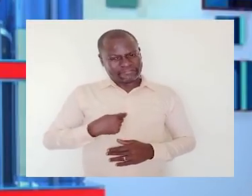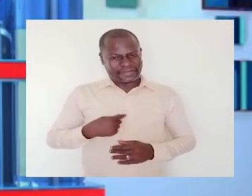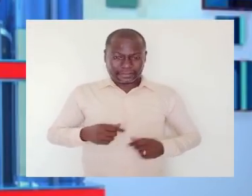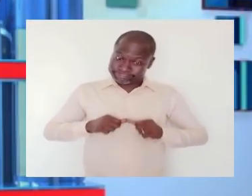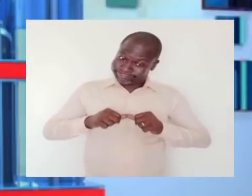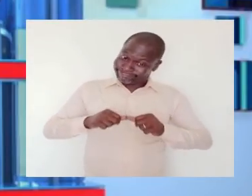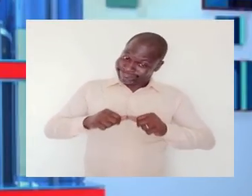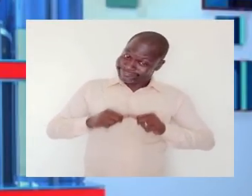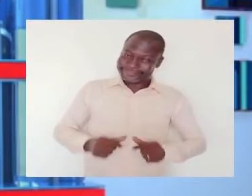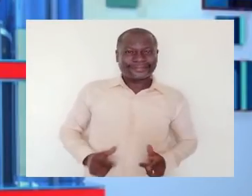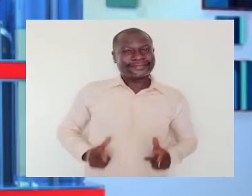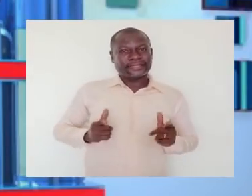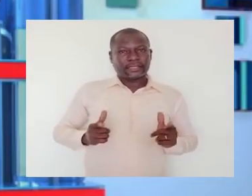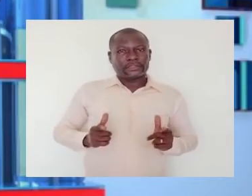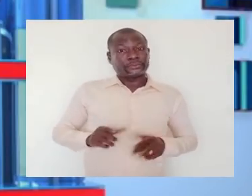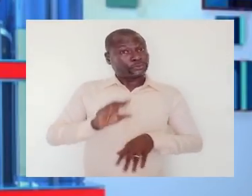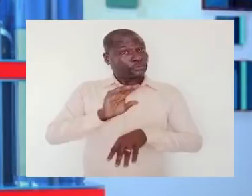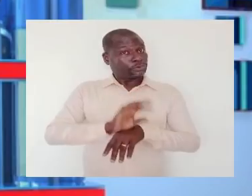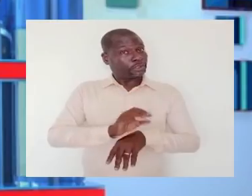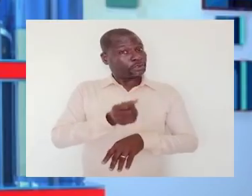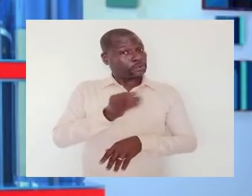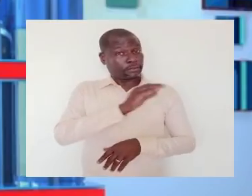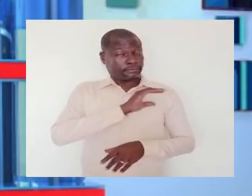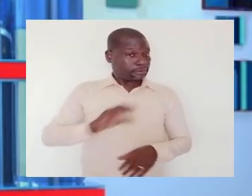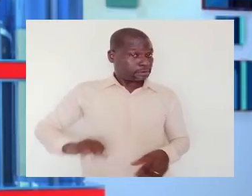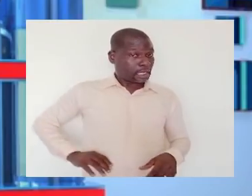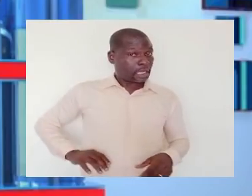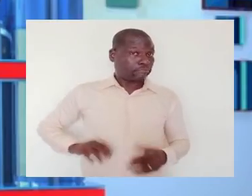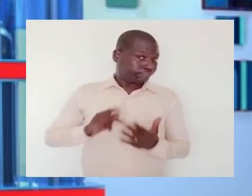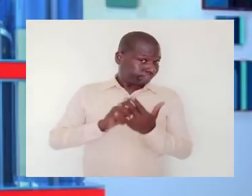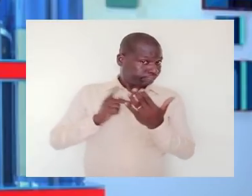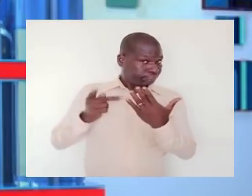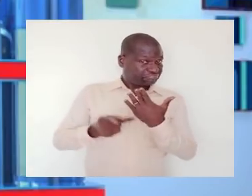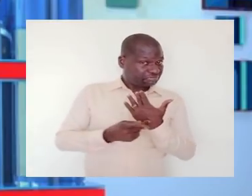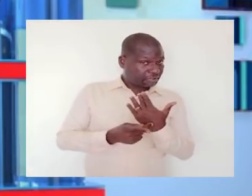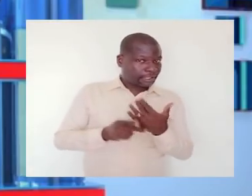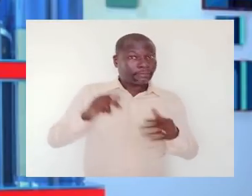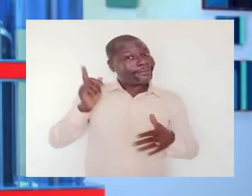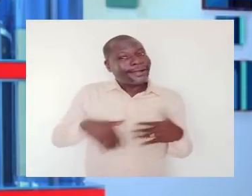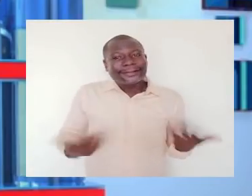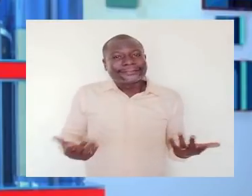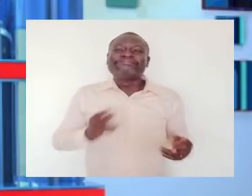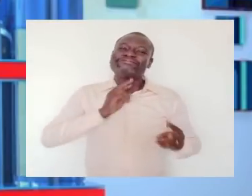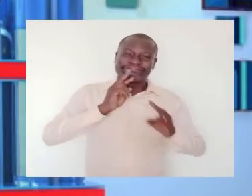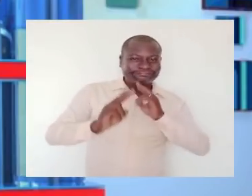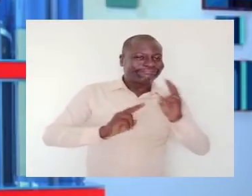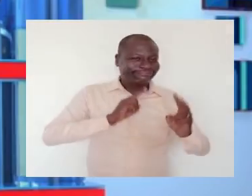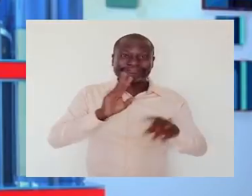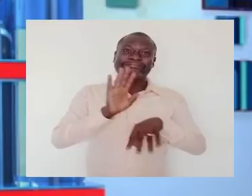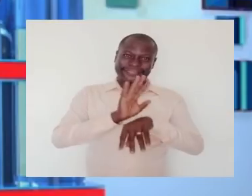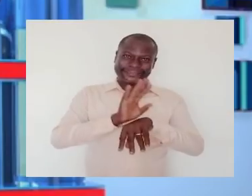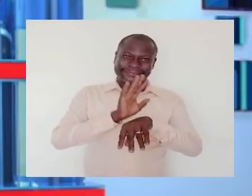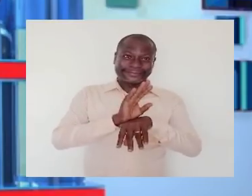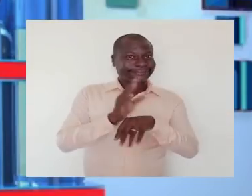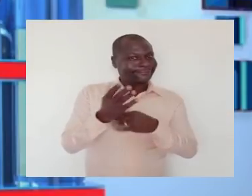akra atiasefo ho Church of Christ edwumadie aye friend of voice of the church